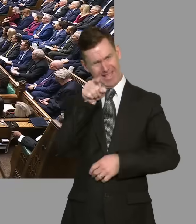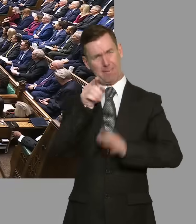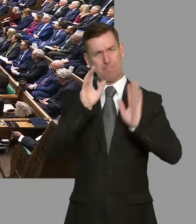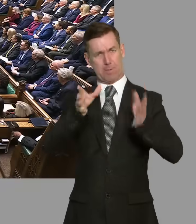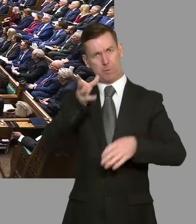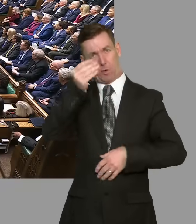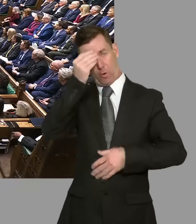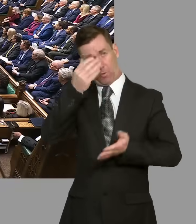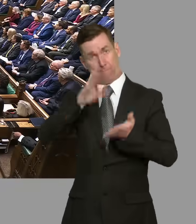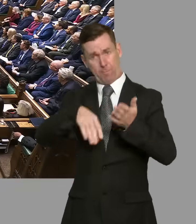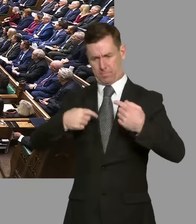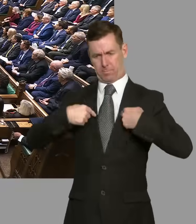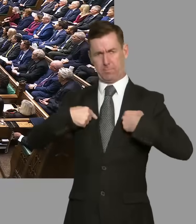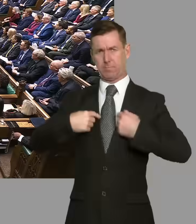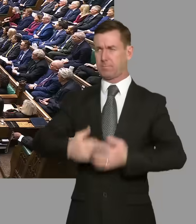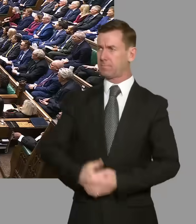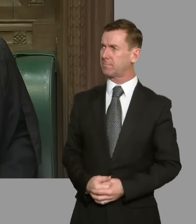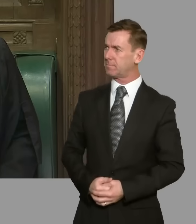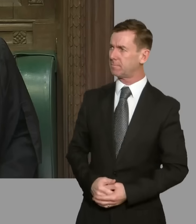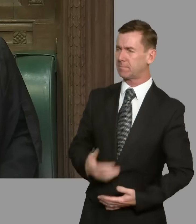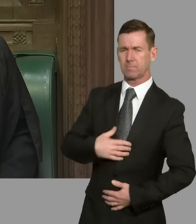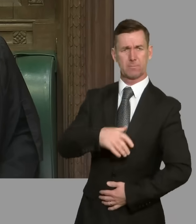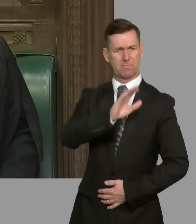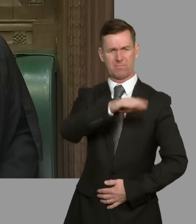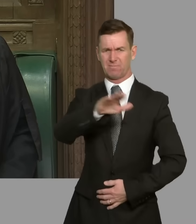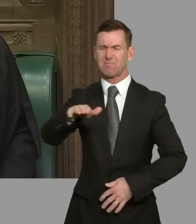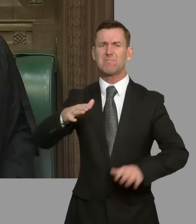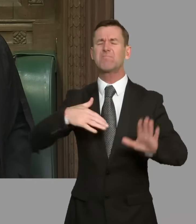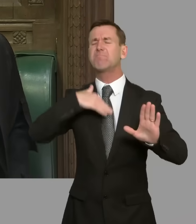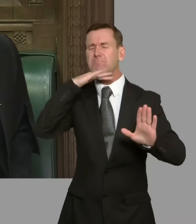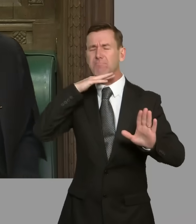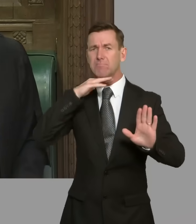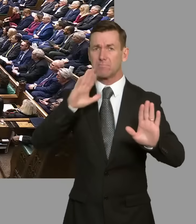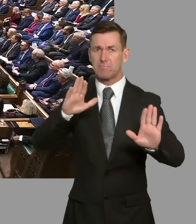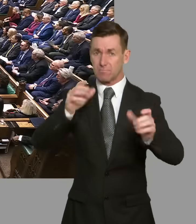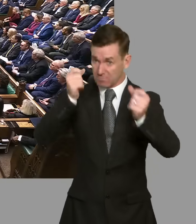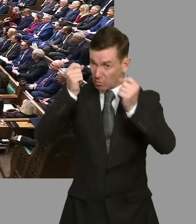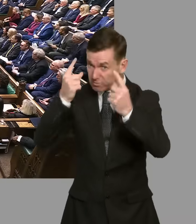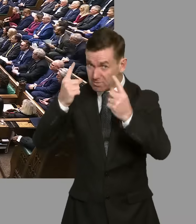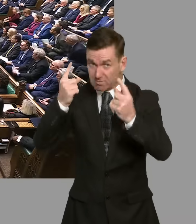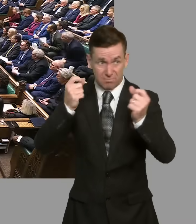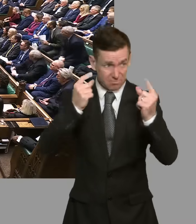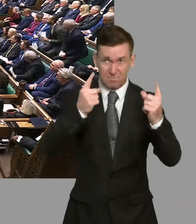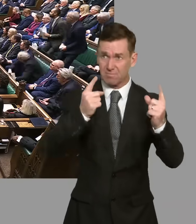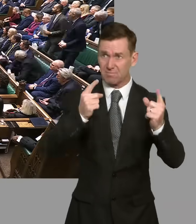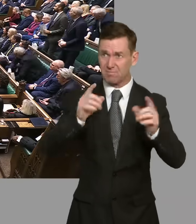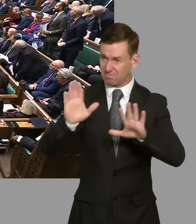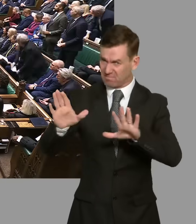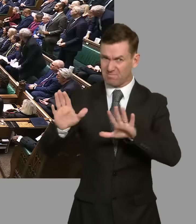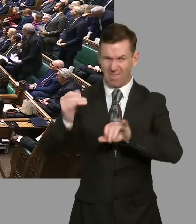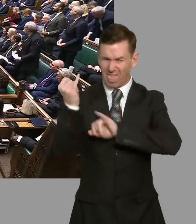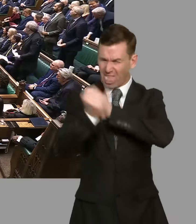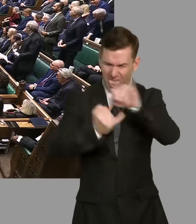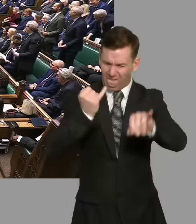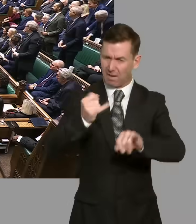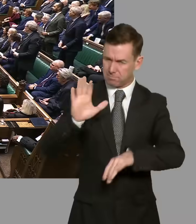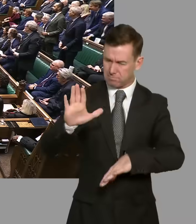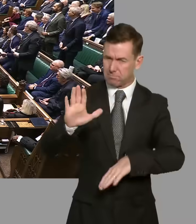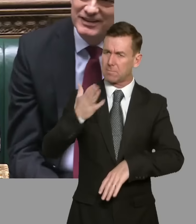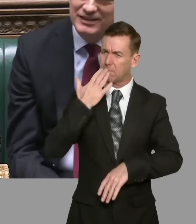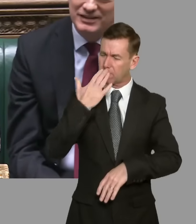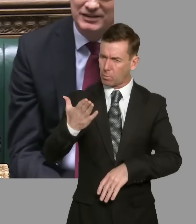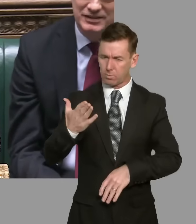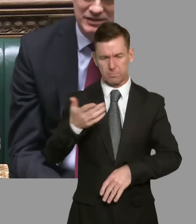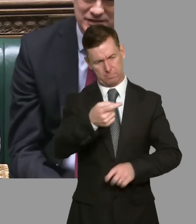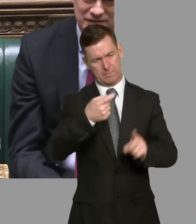having no more. Do we understand each other? Thank you. Kemi Badenoch. Thank you, Mr. Speaker. But back